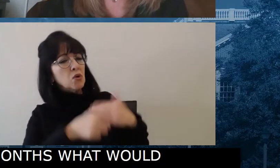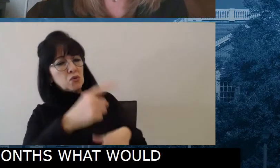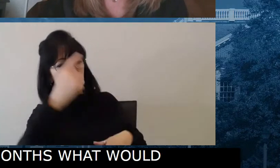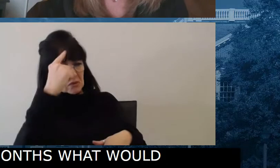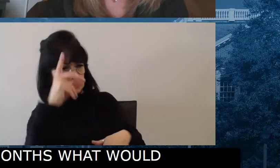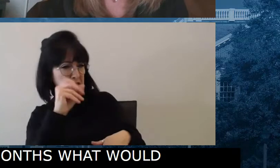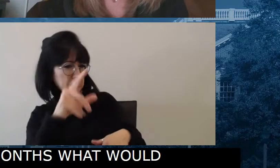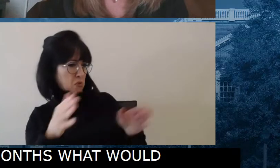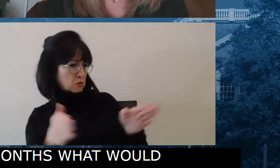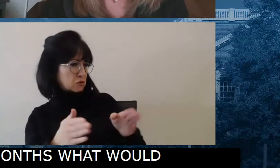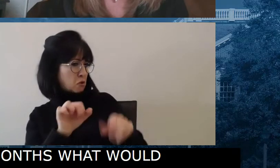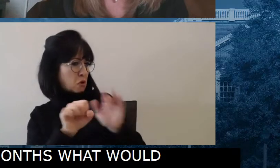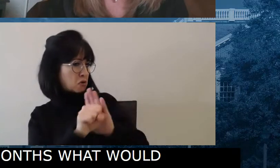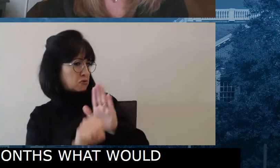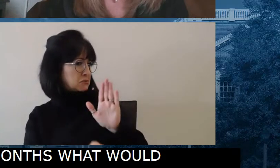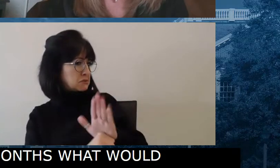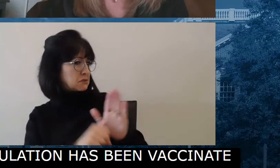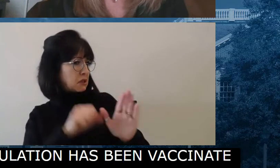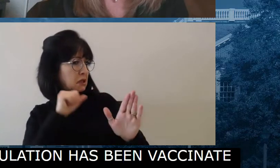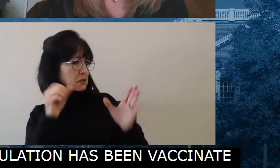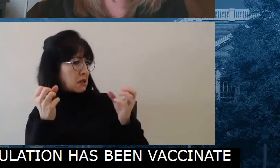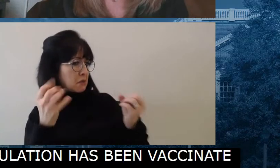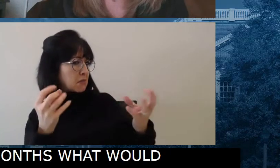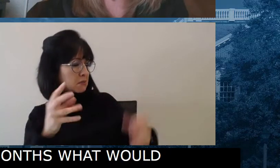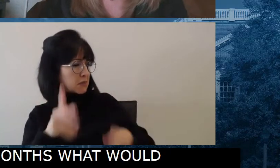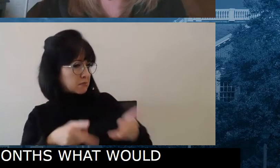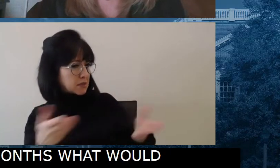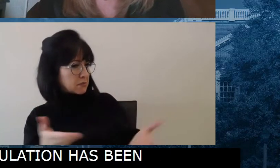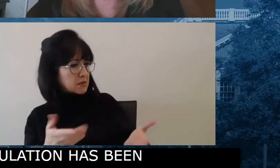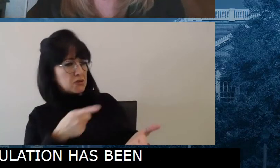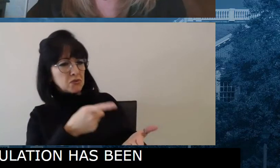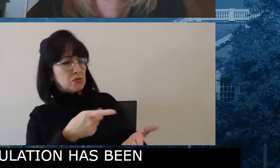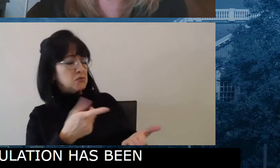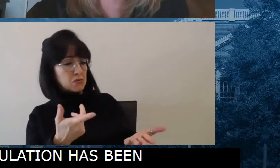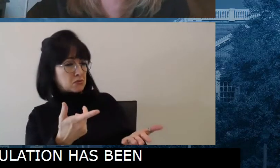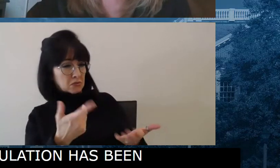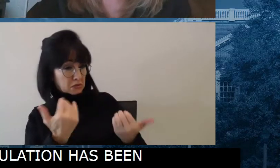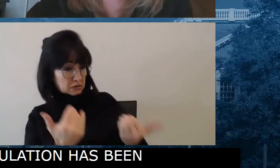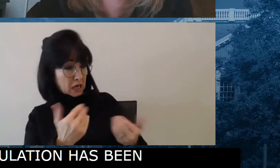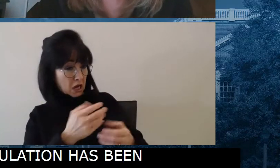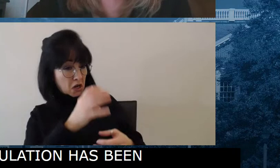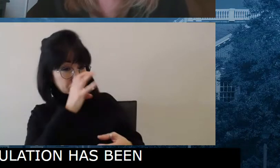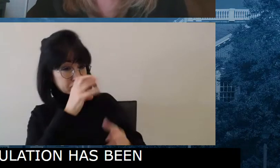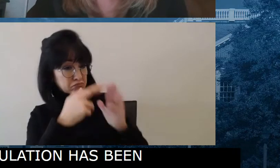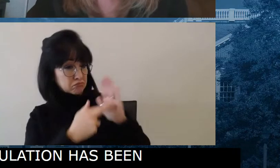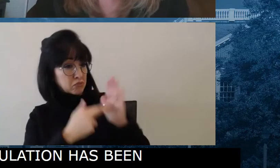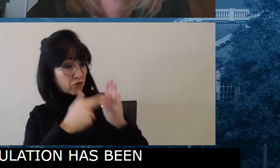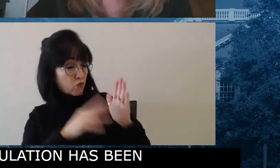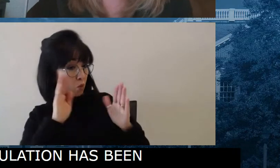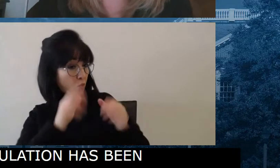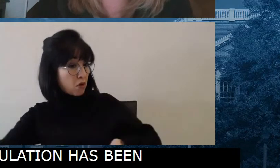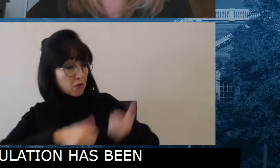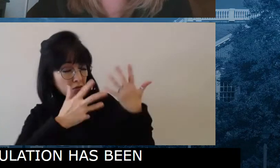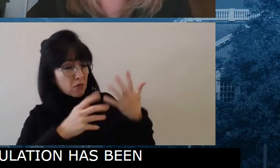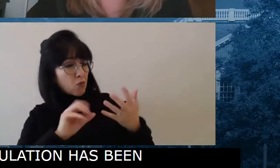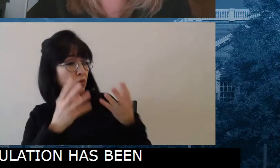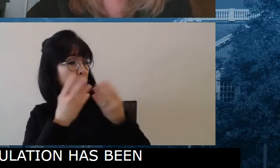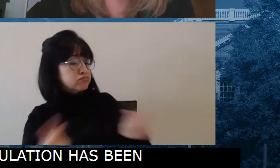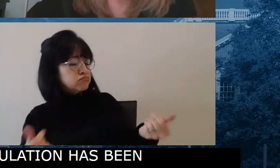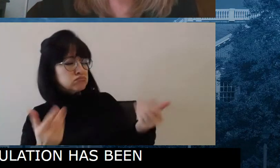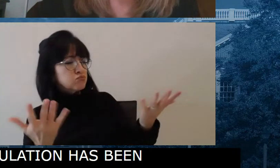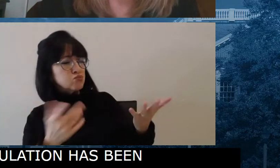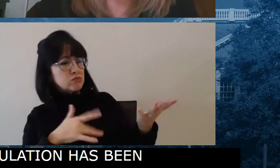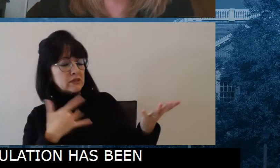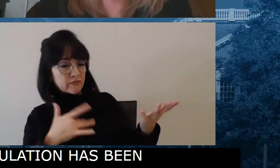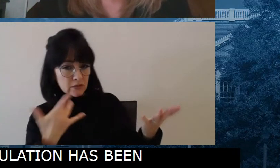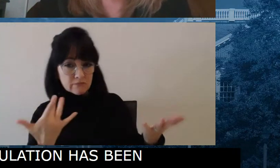play in Delawareans' everyday lives? Dr. Rattay? Yeah, so it's a really great question,